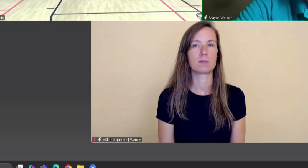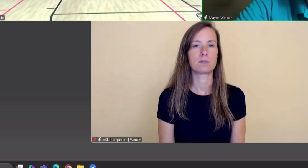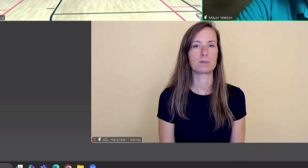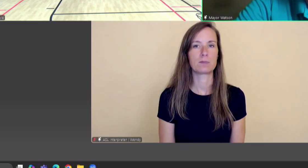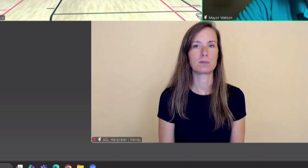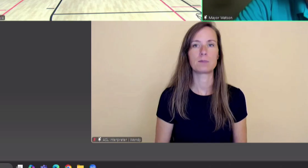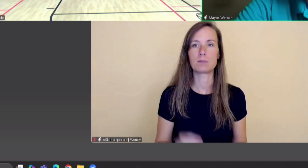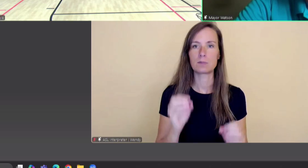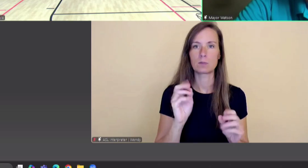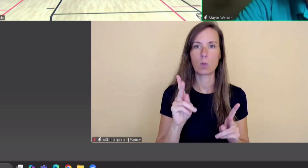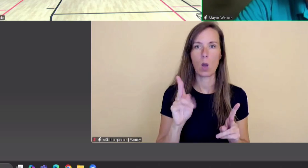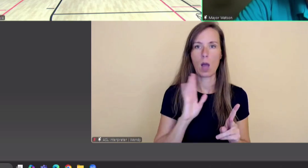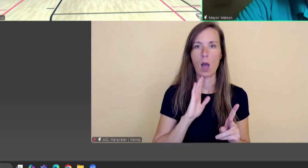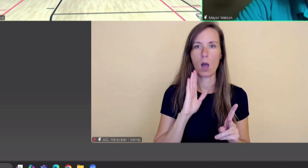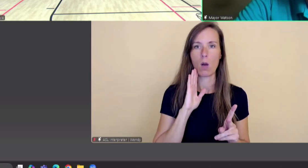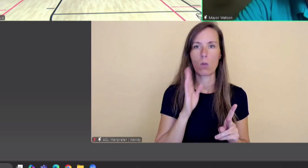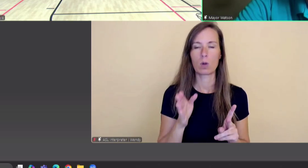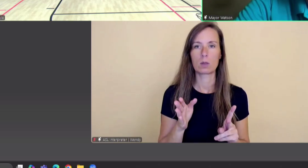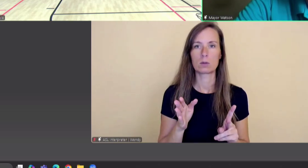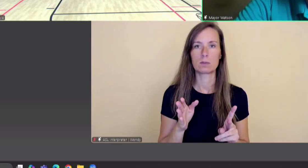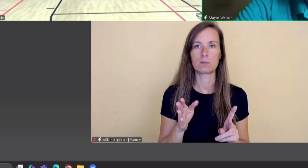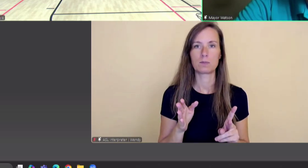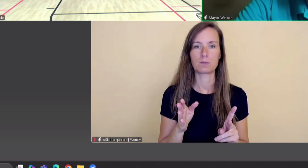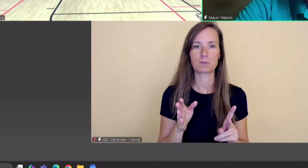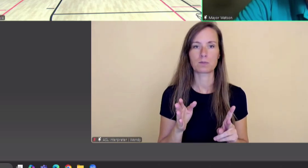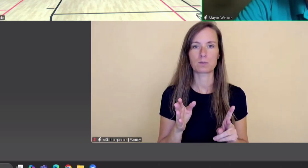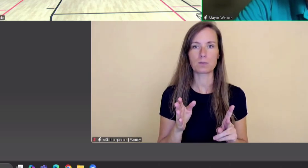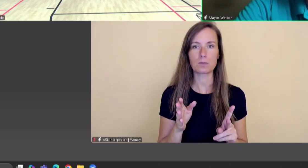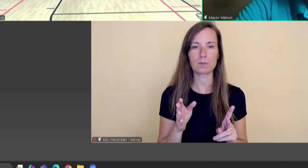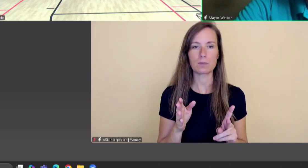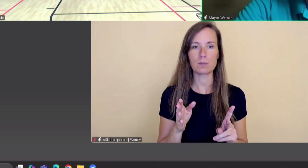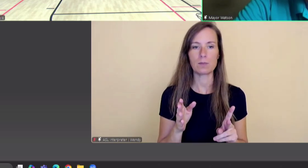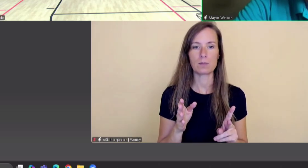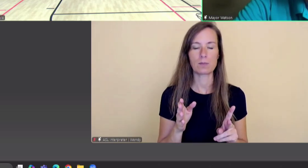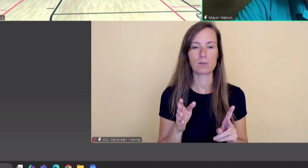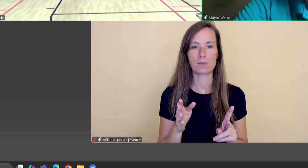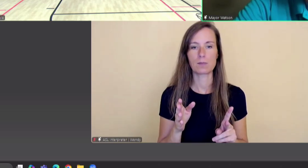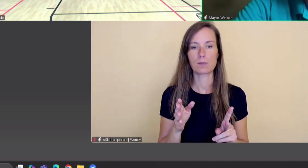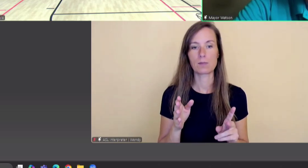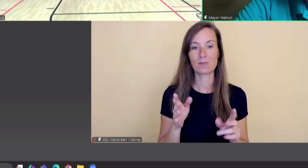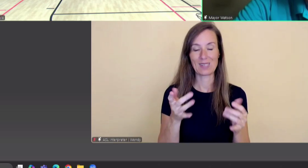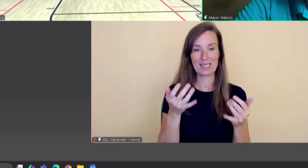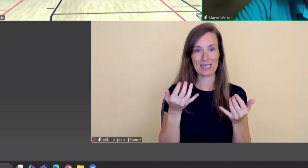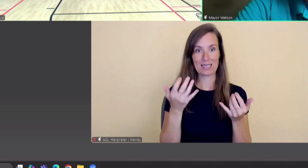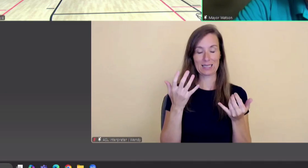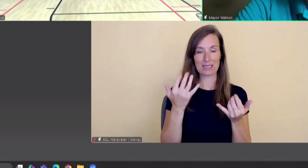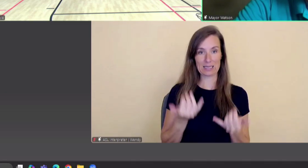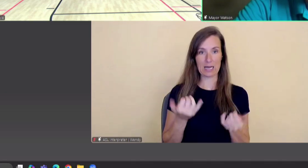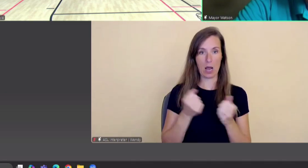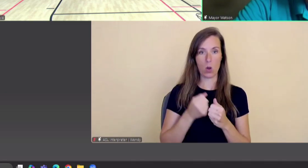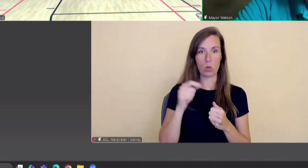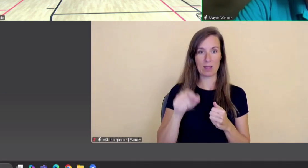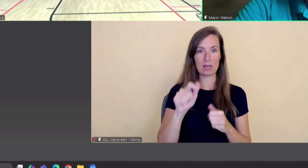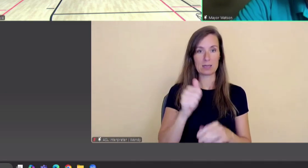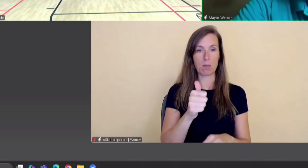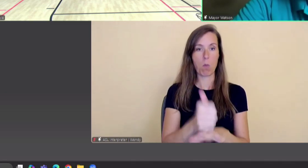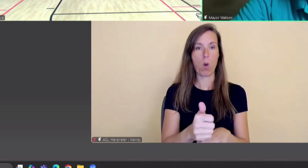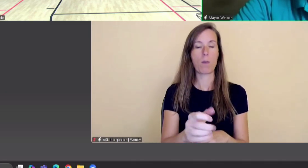Okay, I will simply say that now with this appointment of Ms.